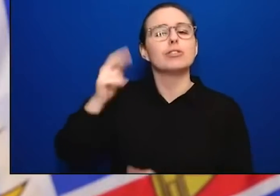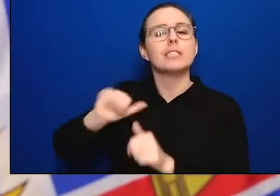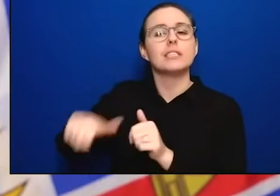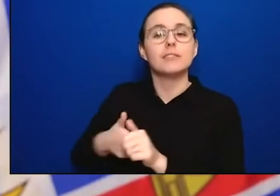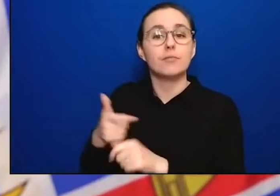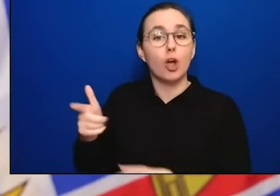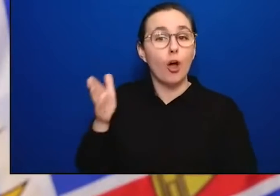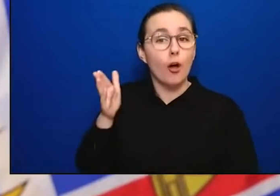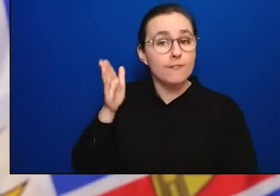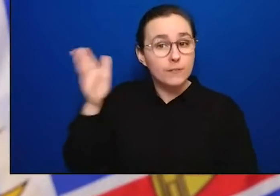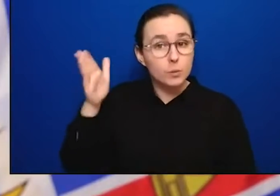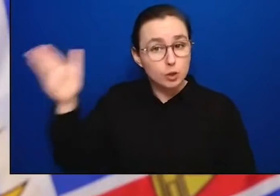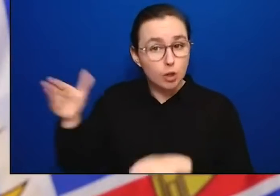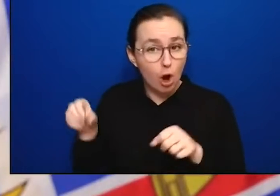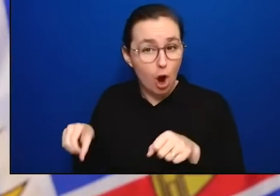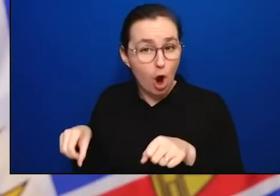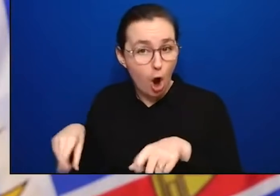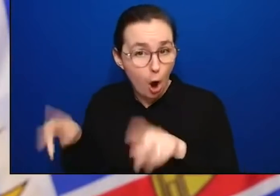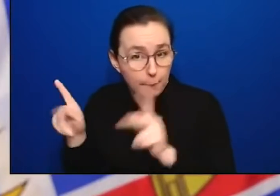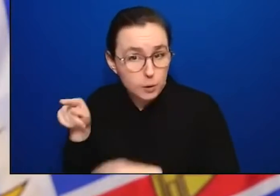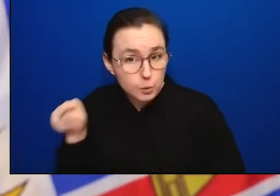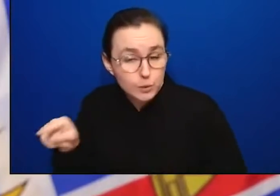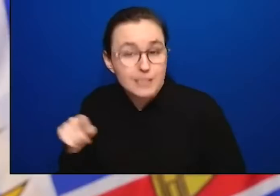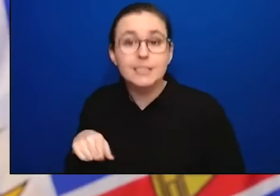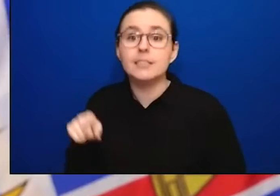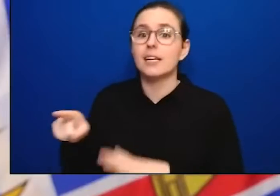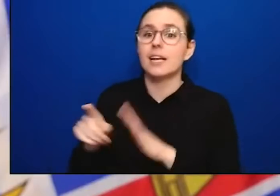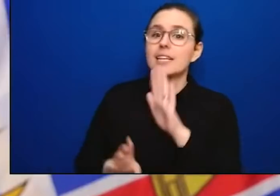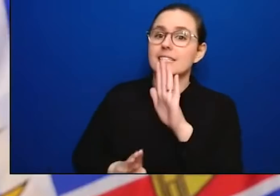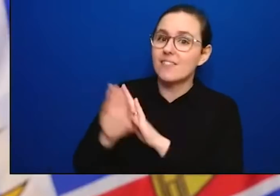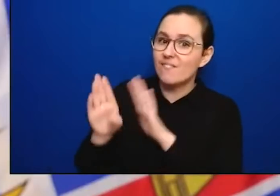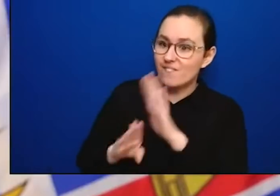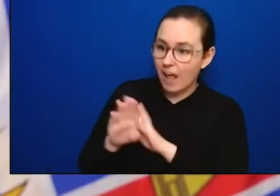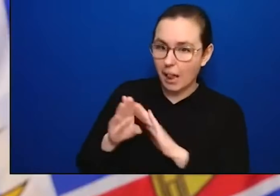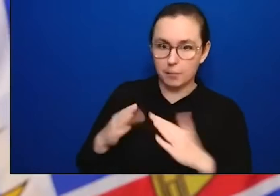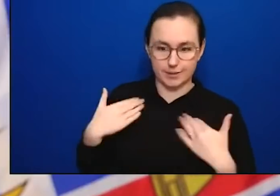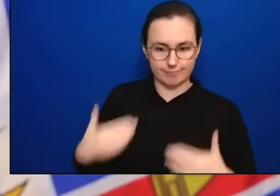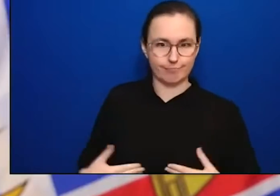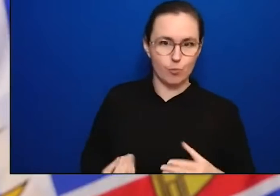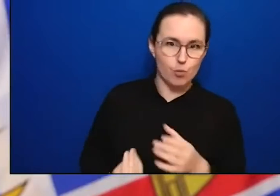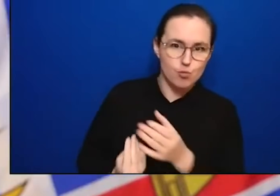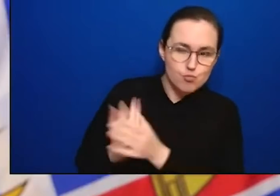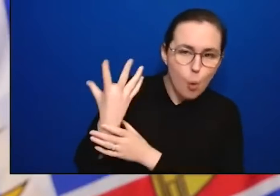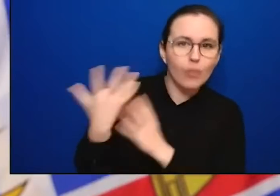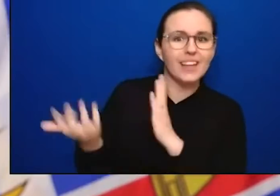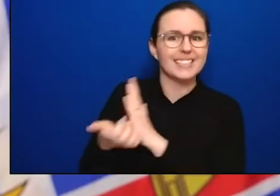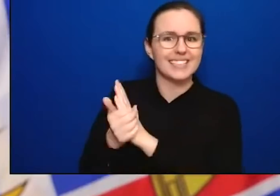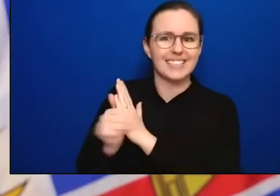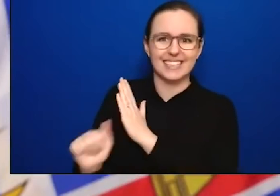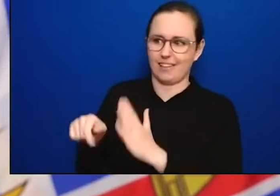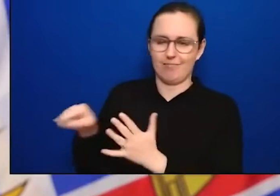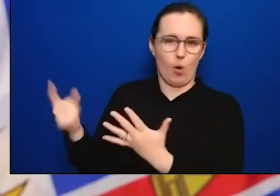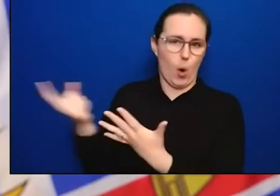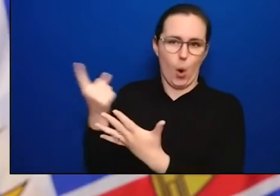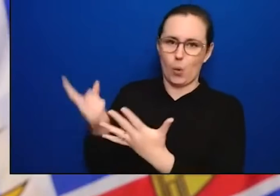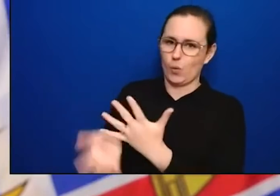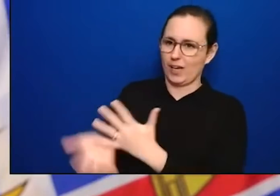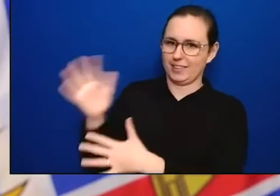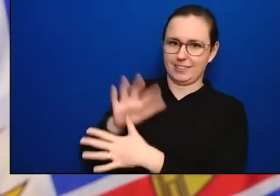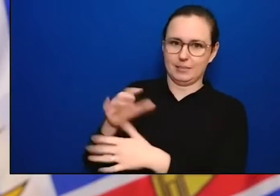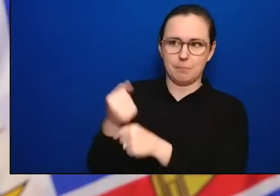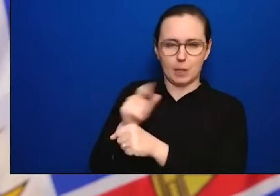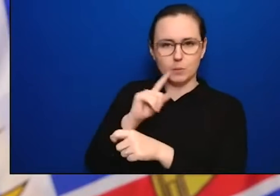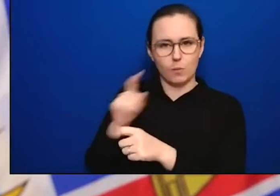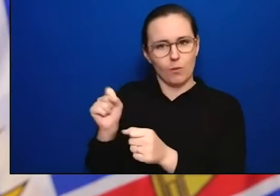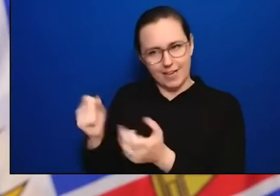place for youth in terms of growth and development and future opportunities. So we have always